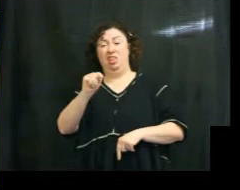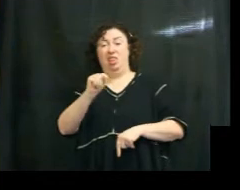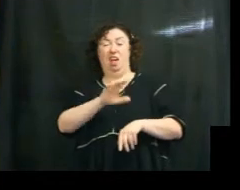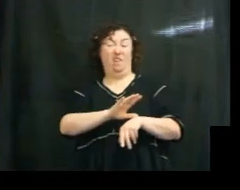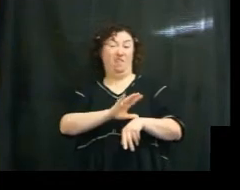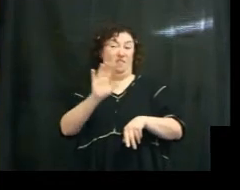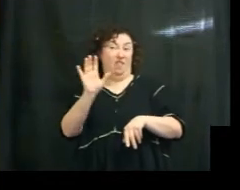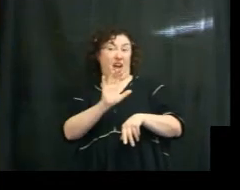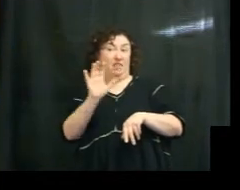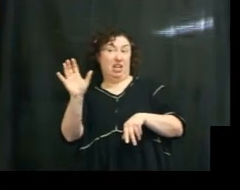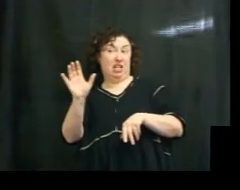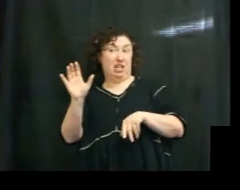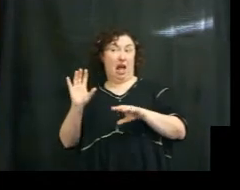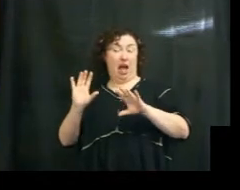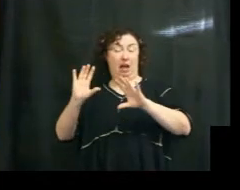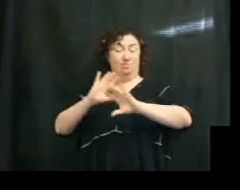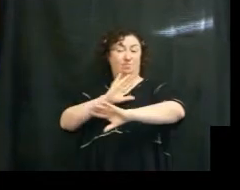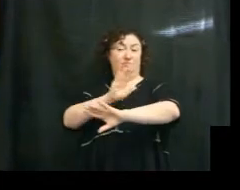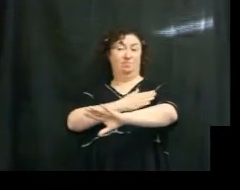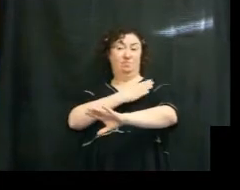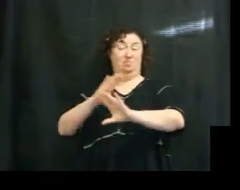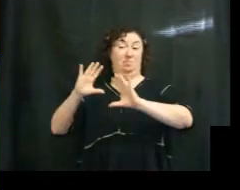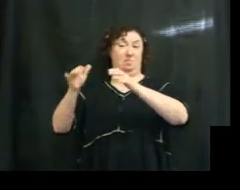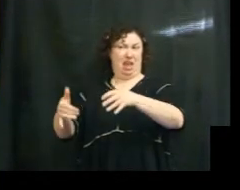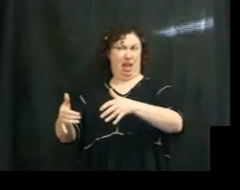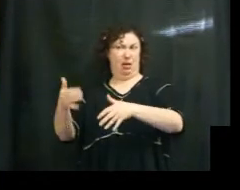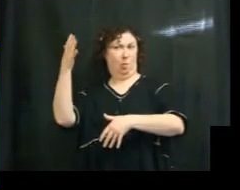day after finishing our homework.